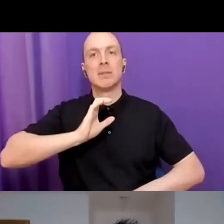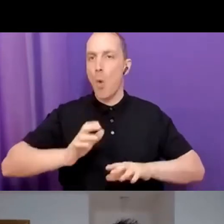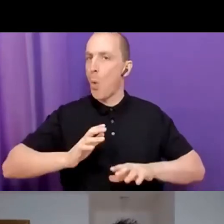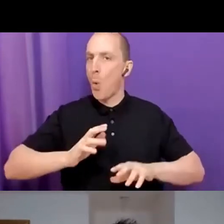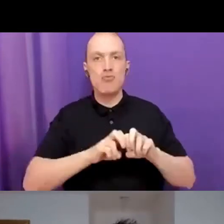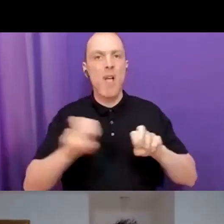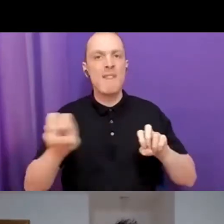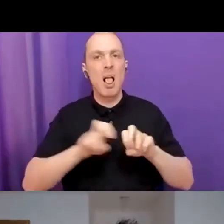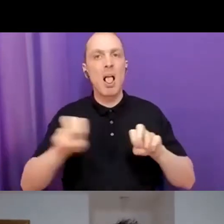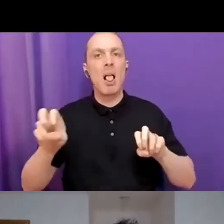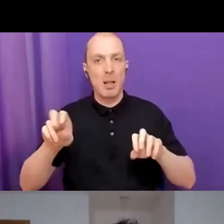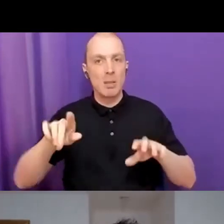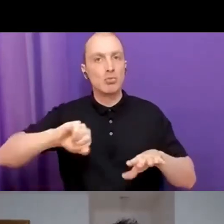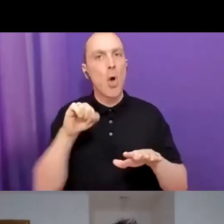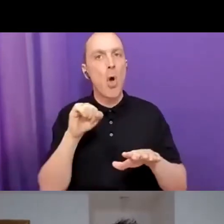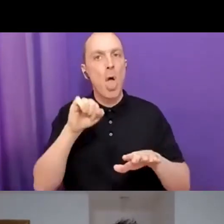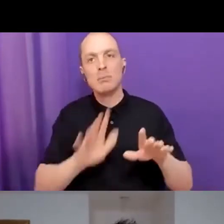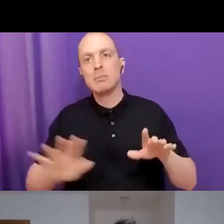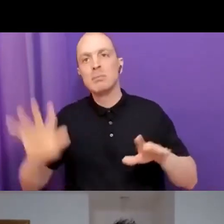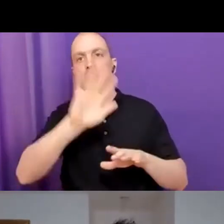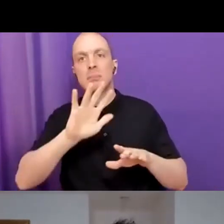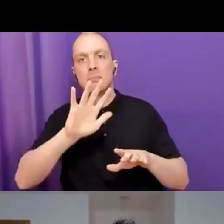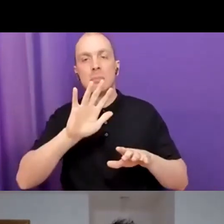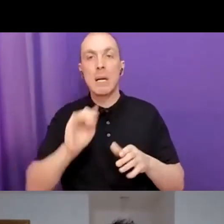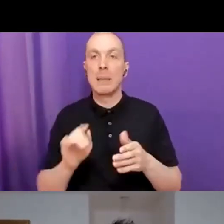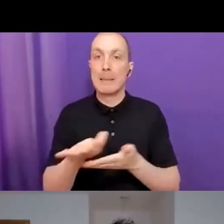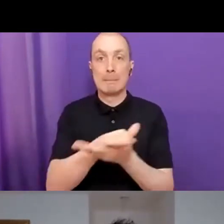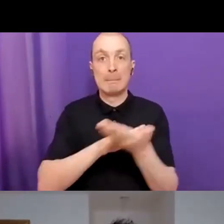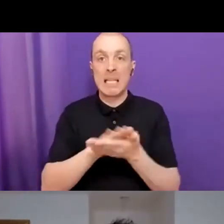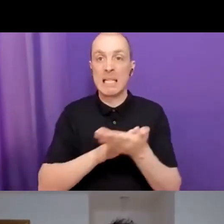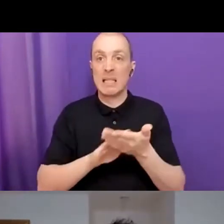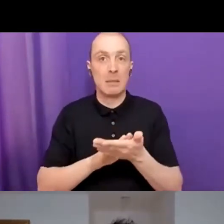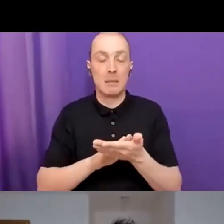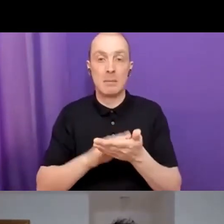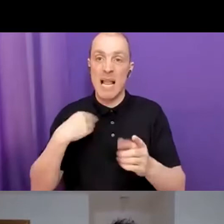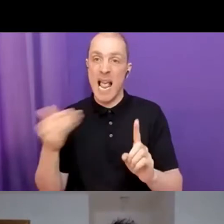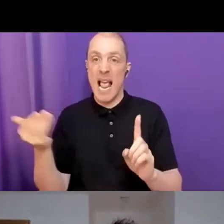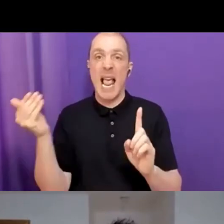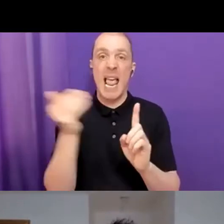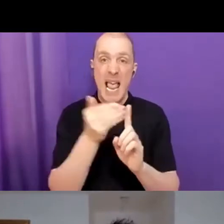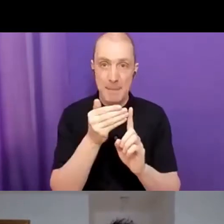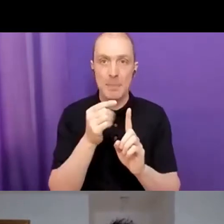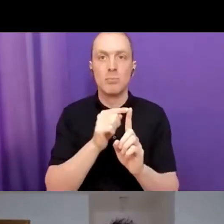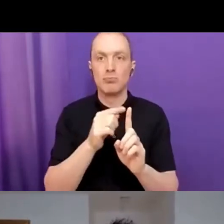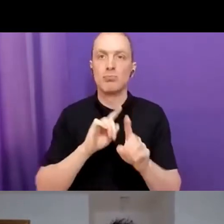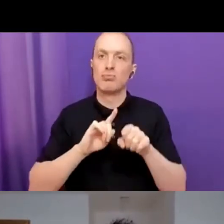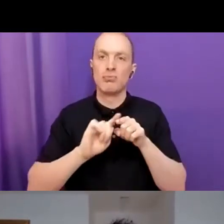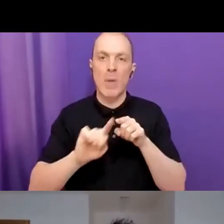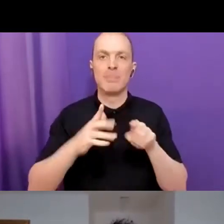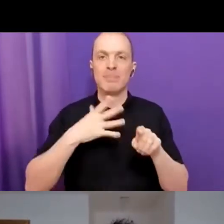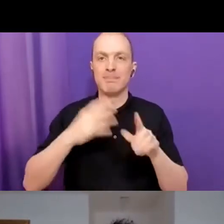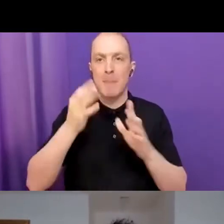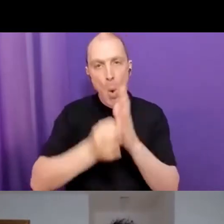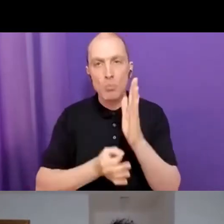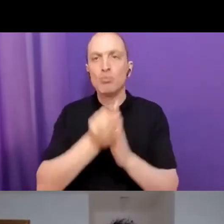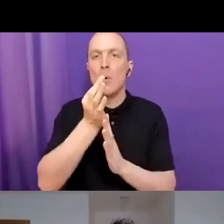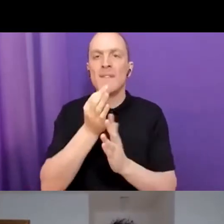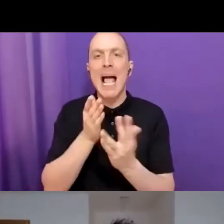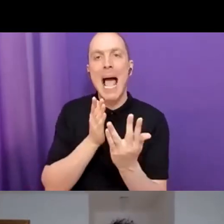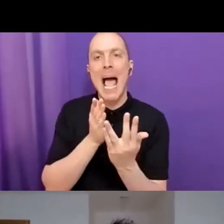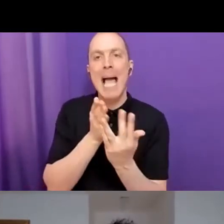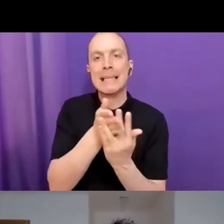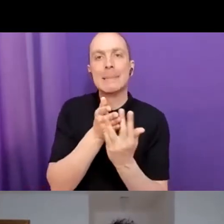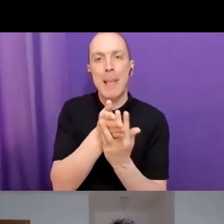Scotland. What that means for you is that we're aiming to provide better travel accessibility information,